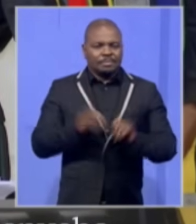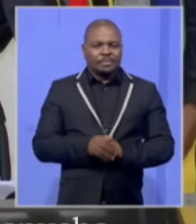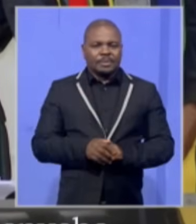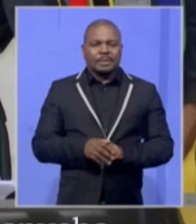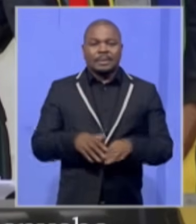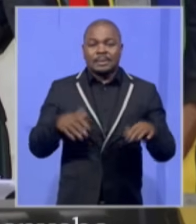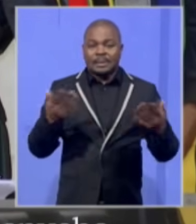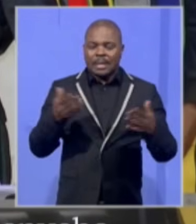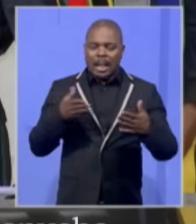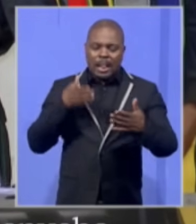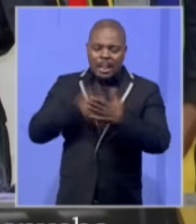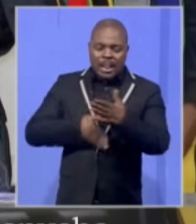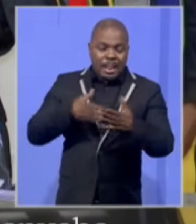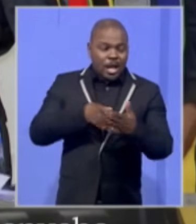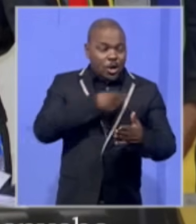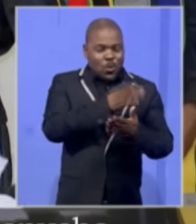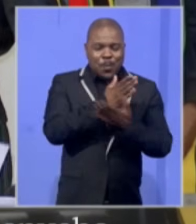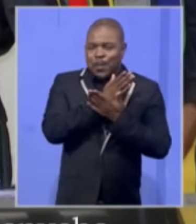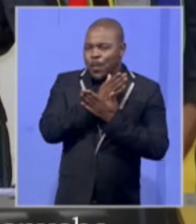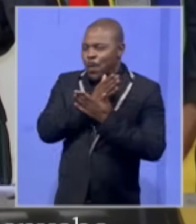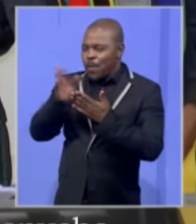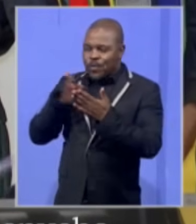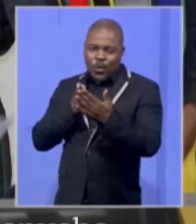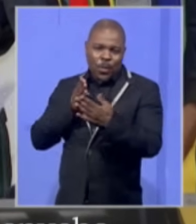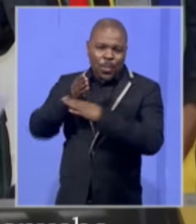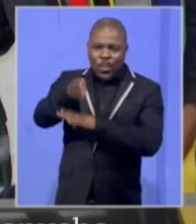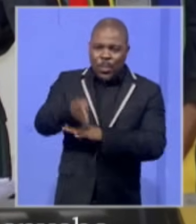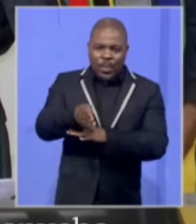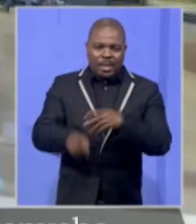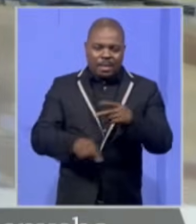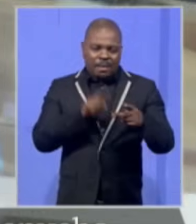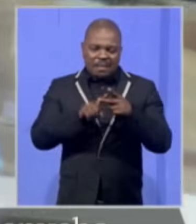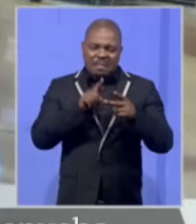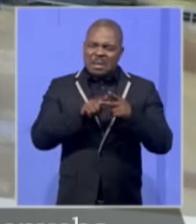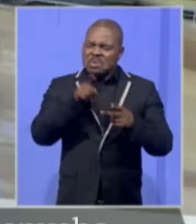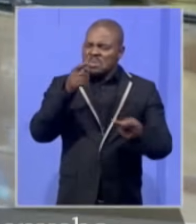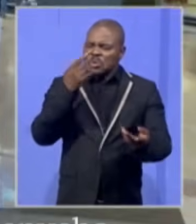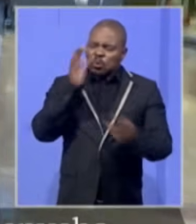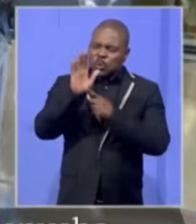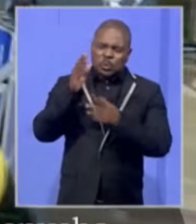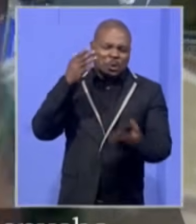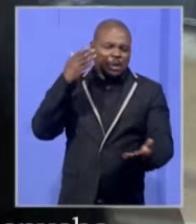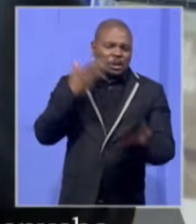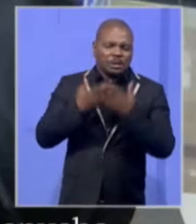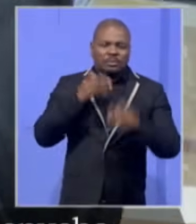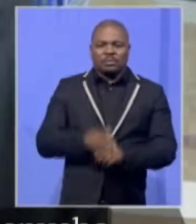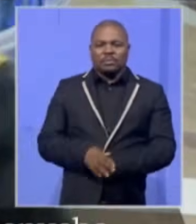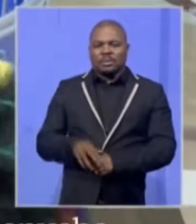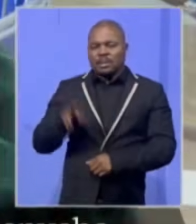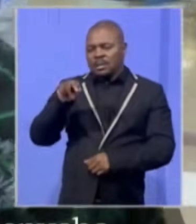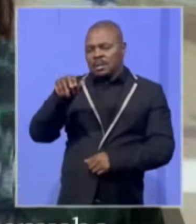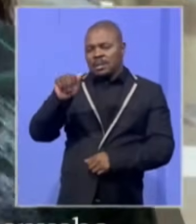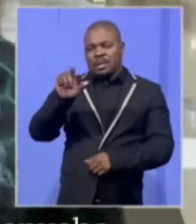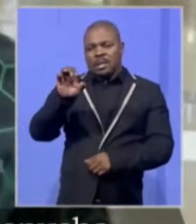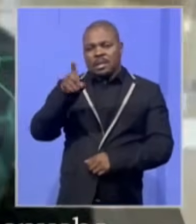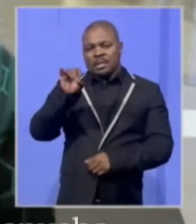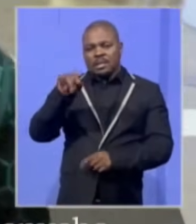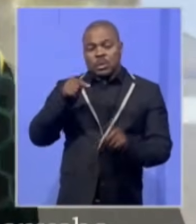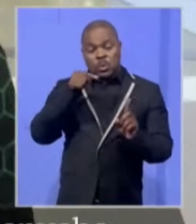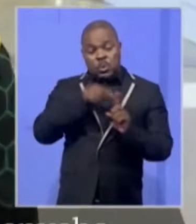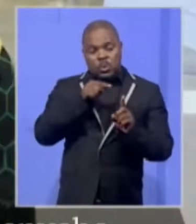shattered barriers and redefined what is possible. Naledi Hlalele wa dingwaga di le 20 o simolotse